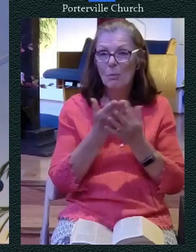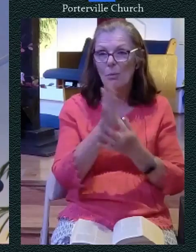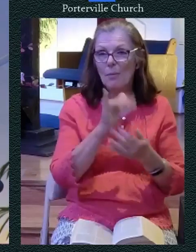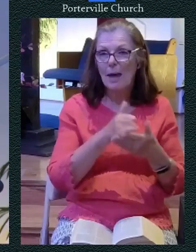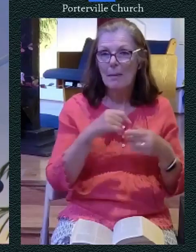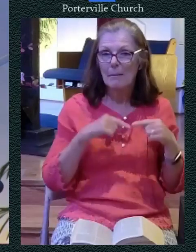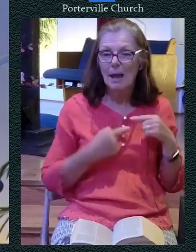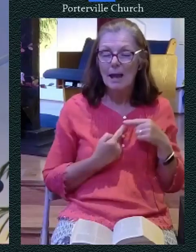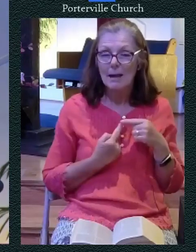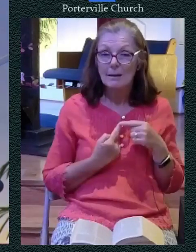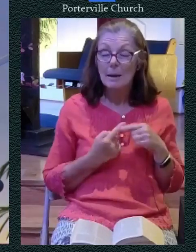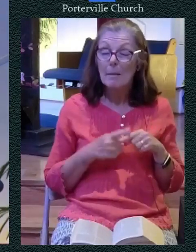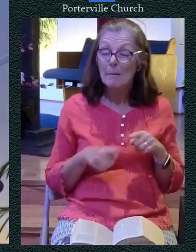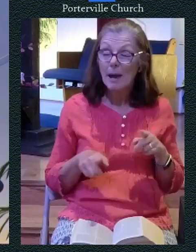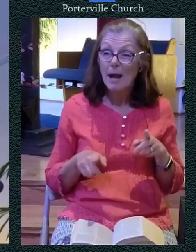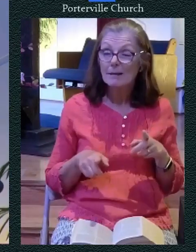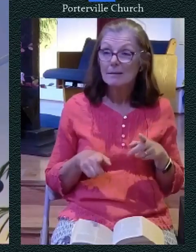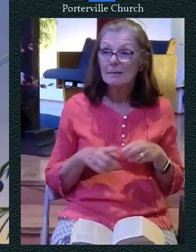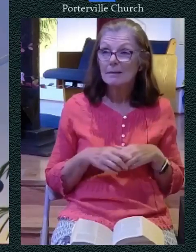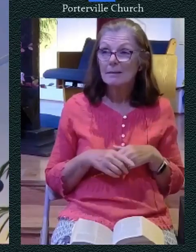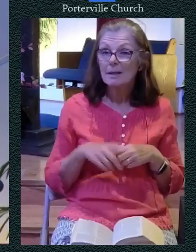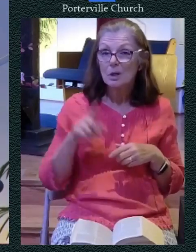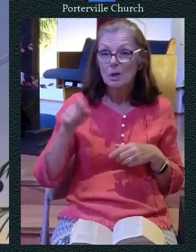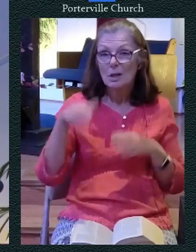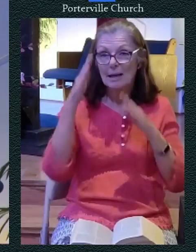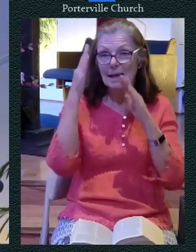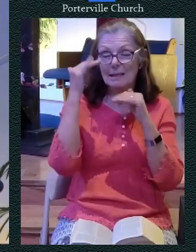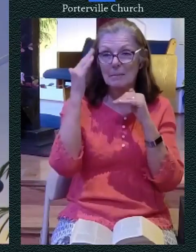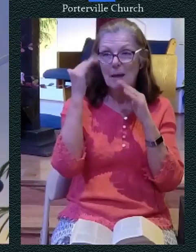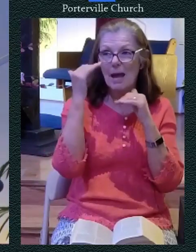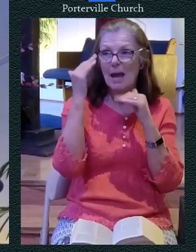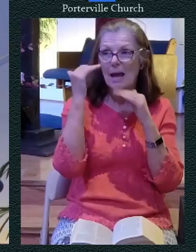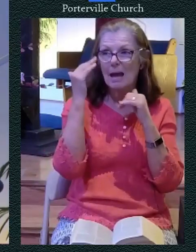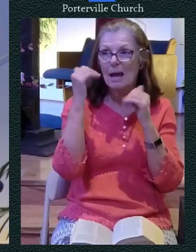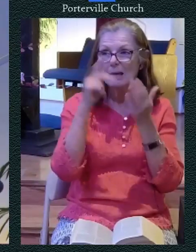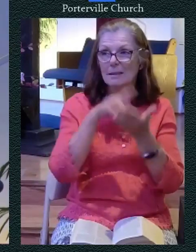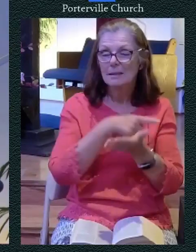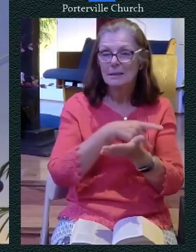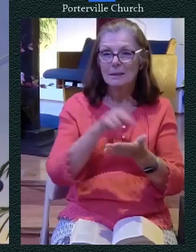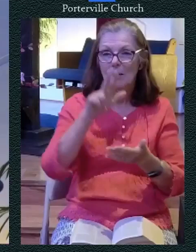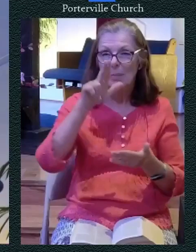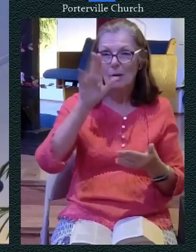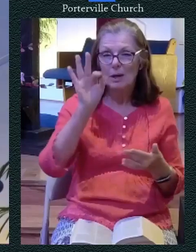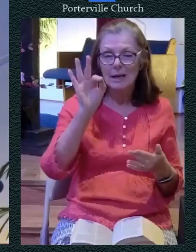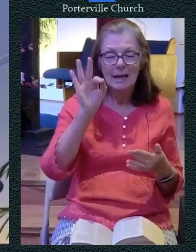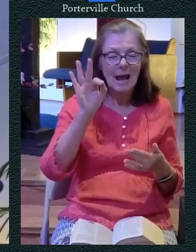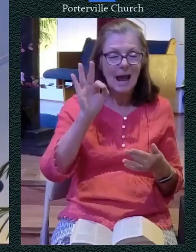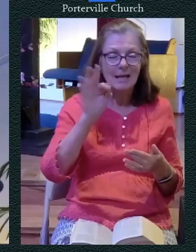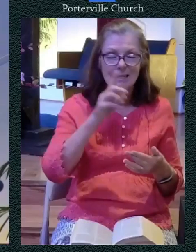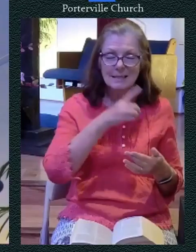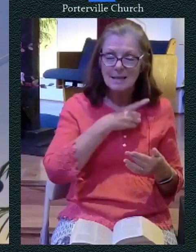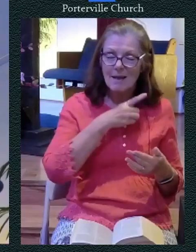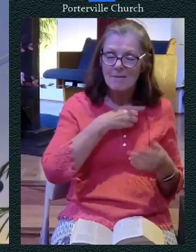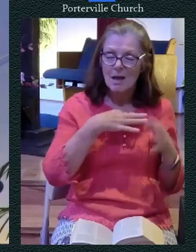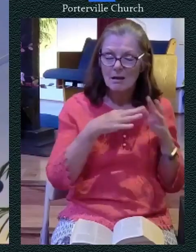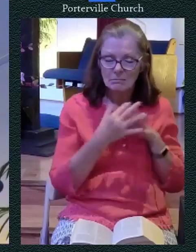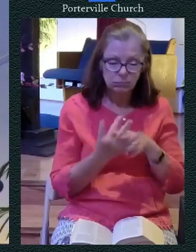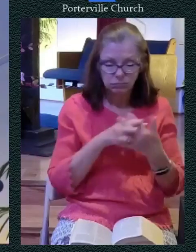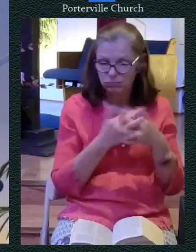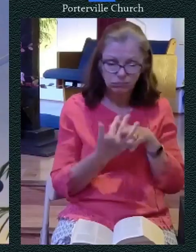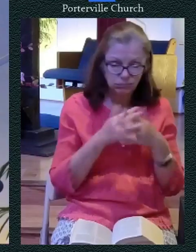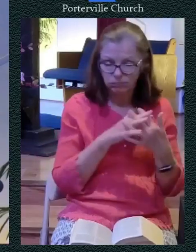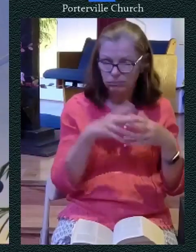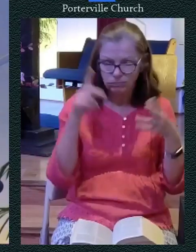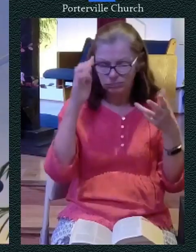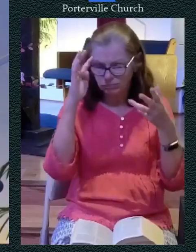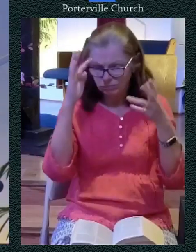we should expect. We've seen how in Psalms 39, David wrestled with feeling disoriented and